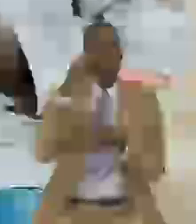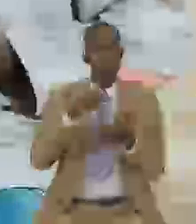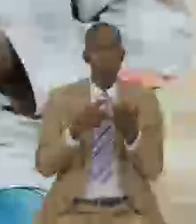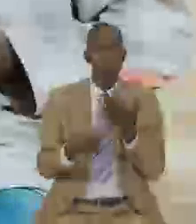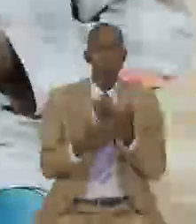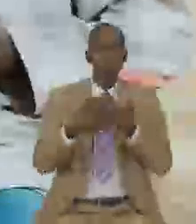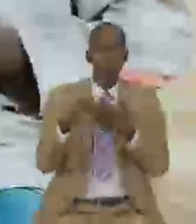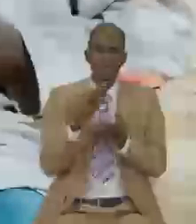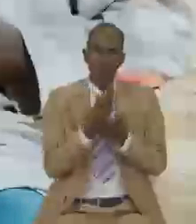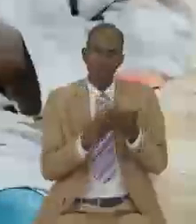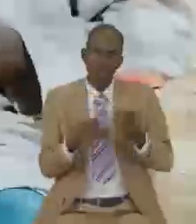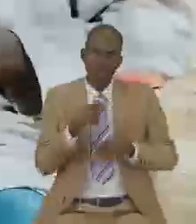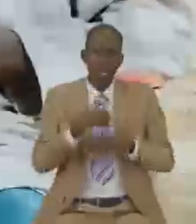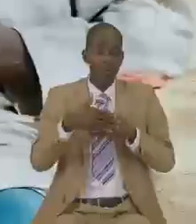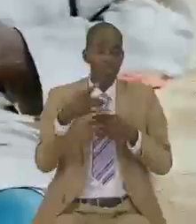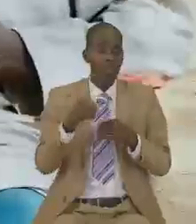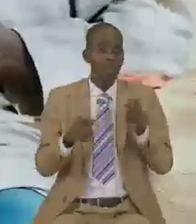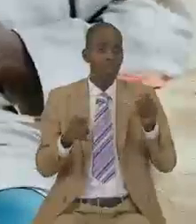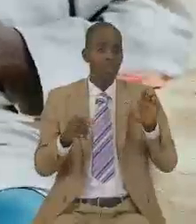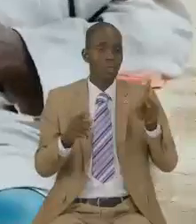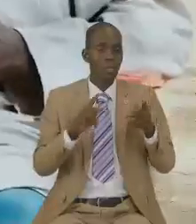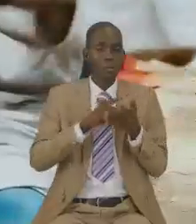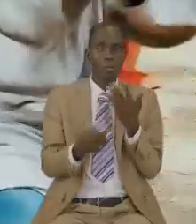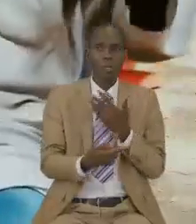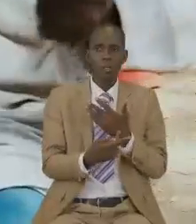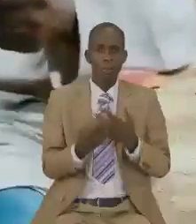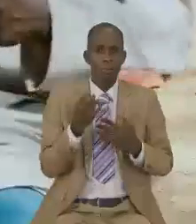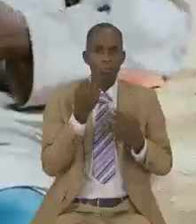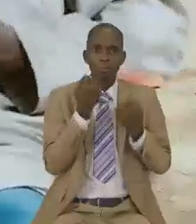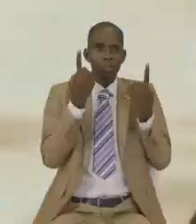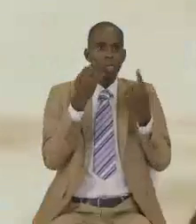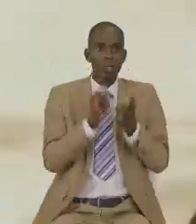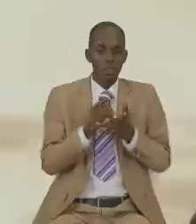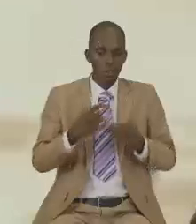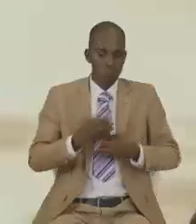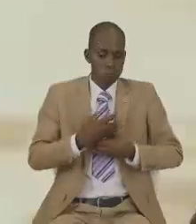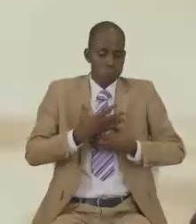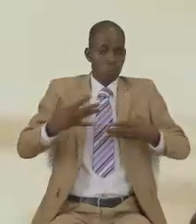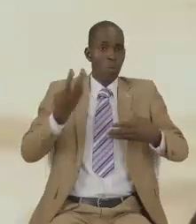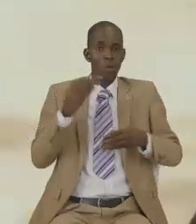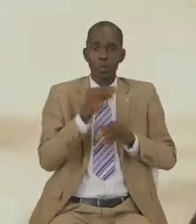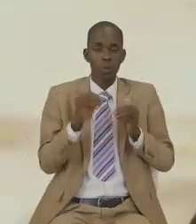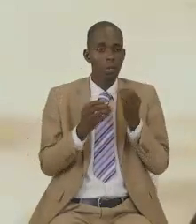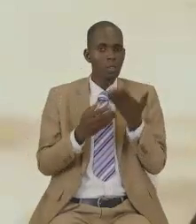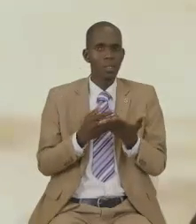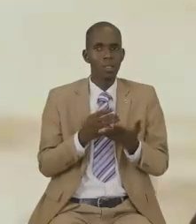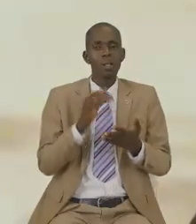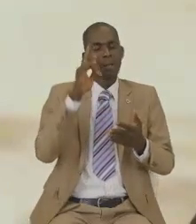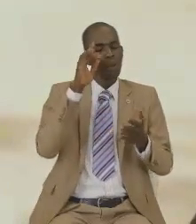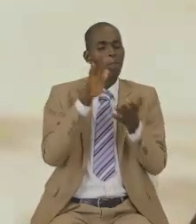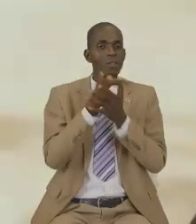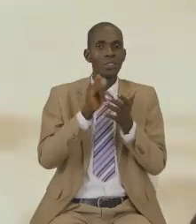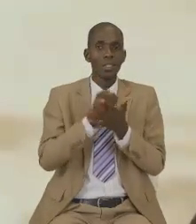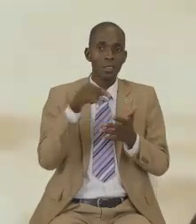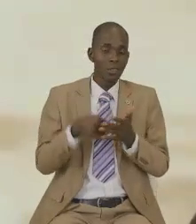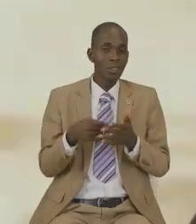and after sometimes after the GCK, we noticed that the swelling was no longer there. I believe that this global crusade